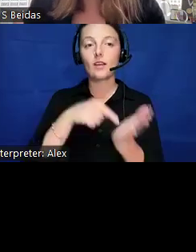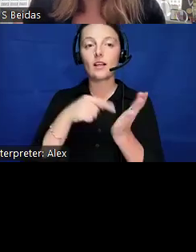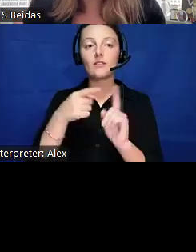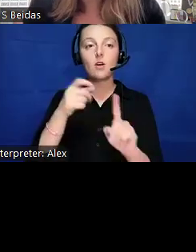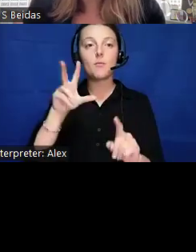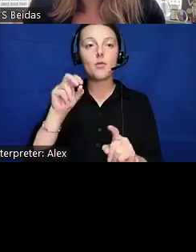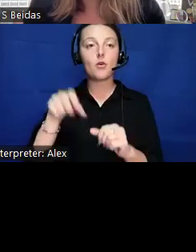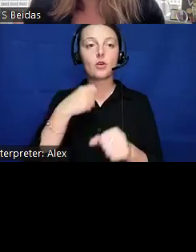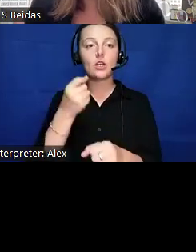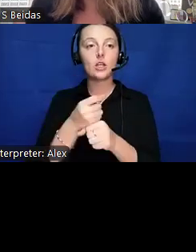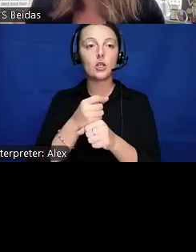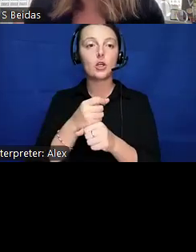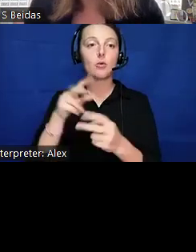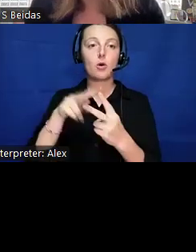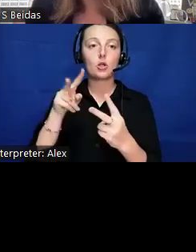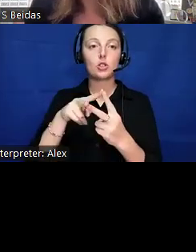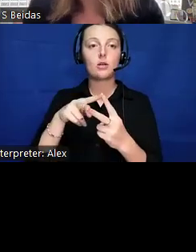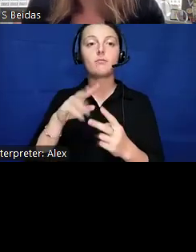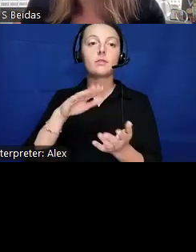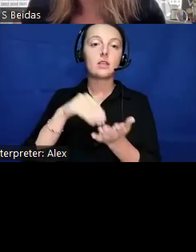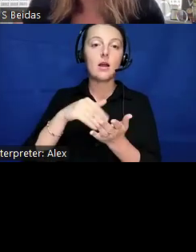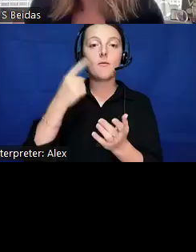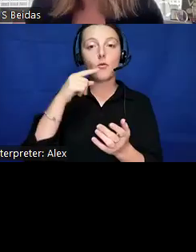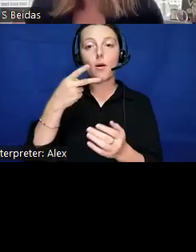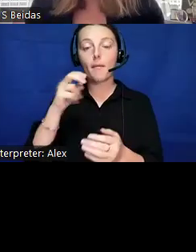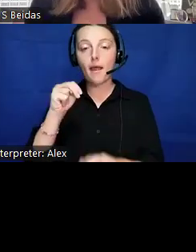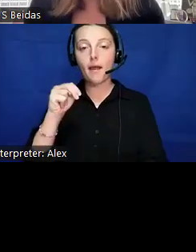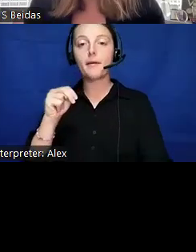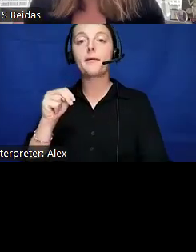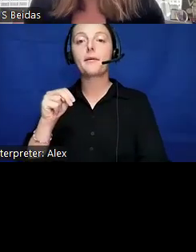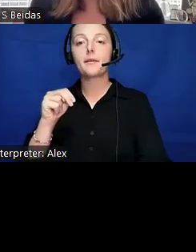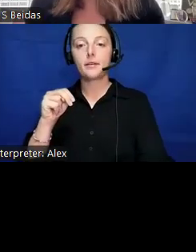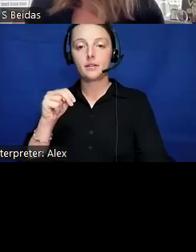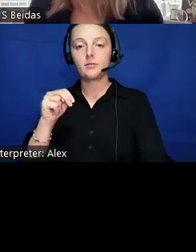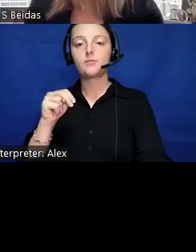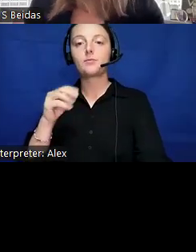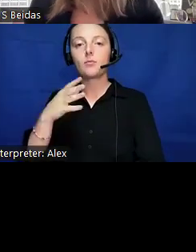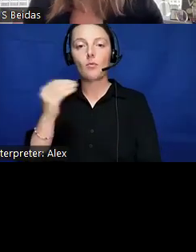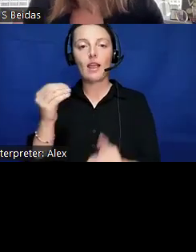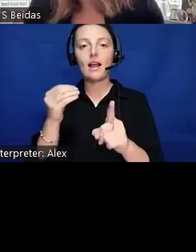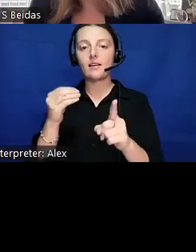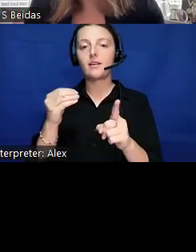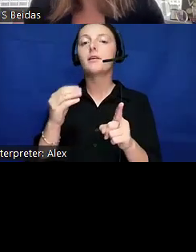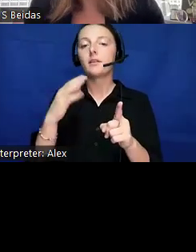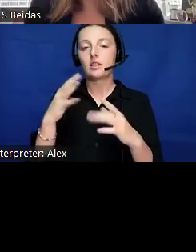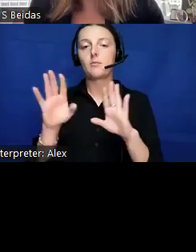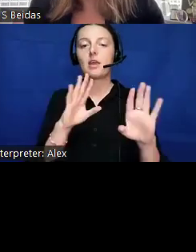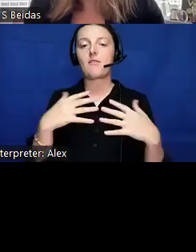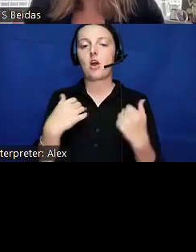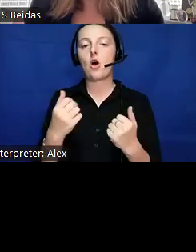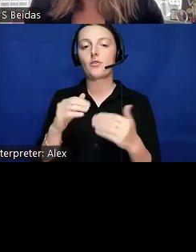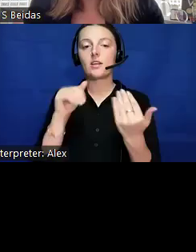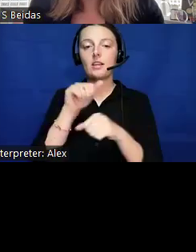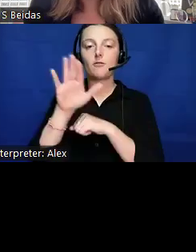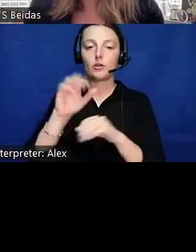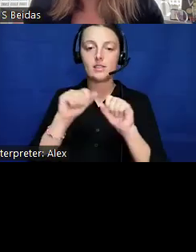Penn and the City of Philadelphia public behavioral health delivery system. And it was really predicated under this